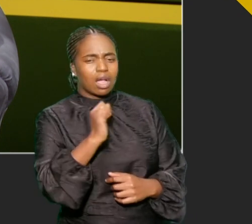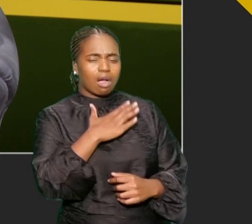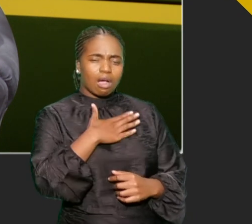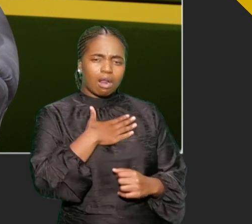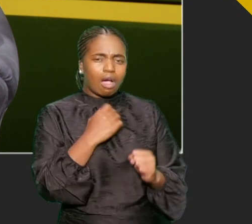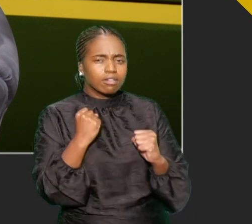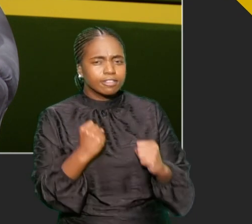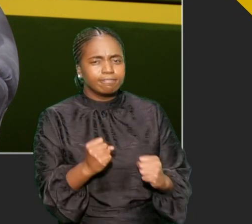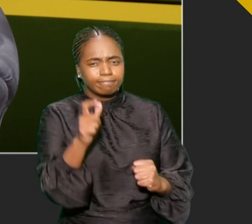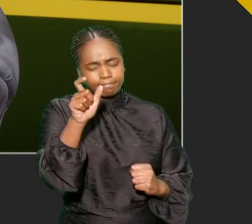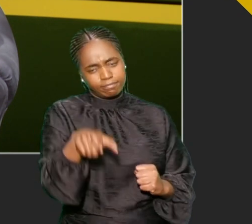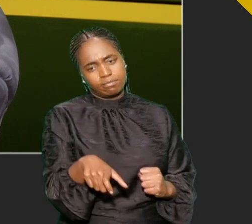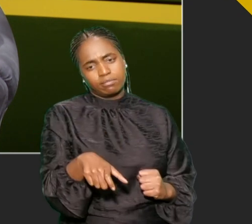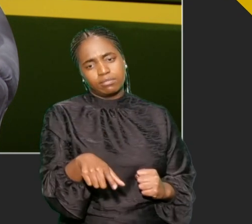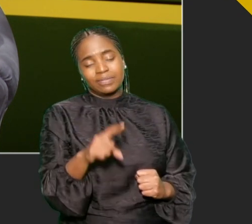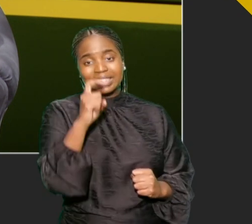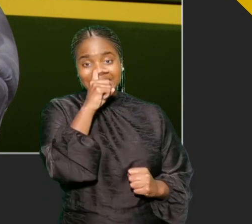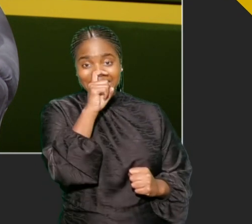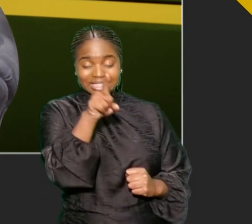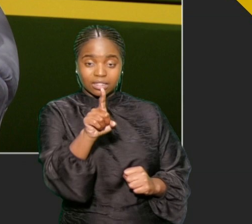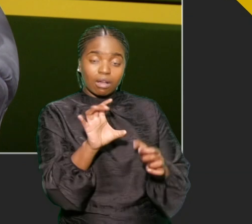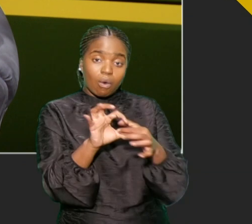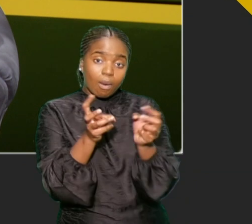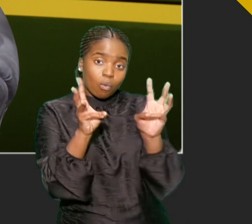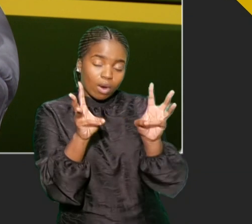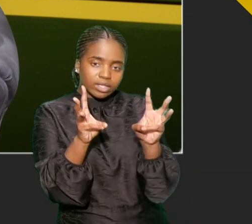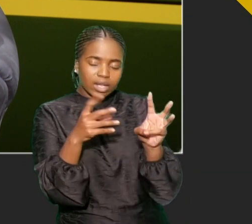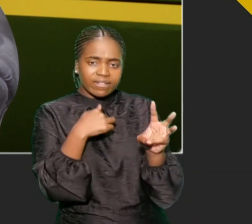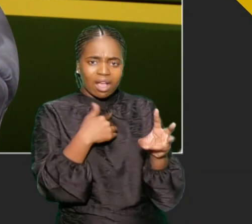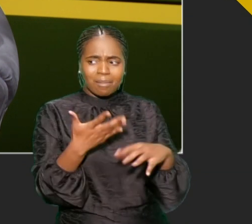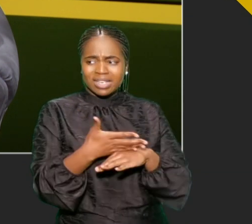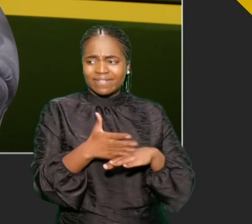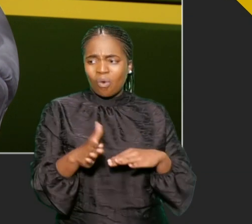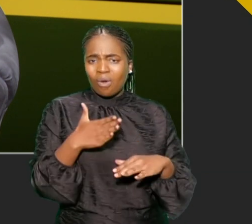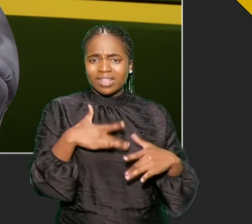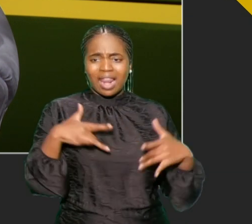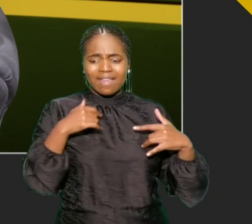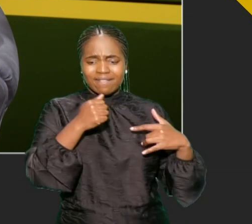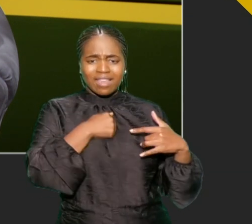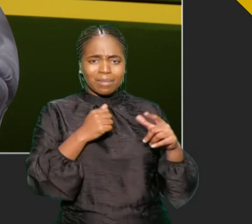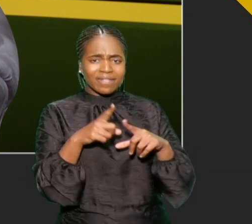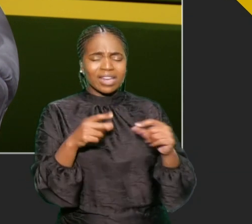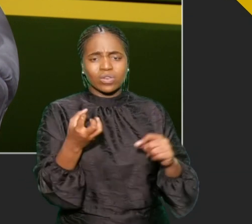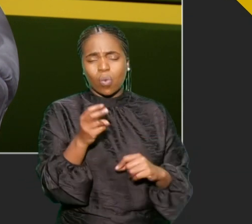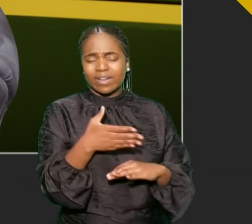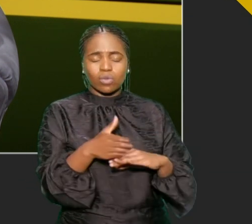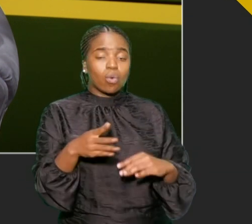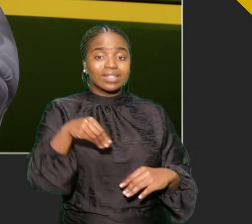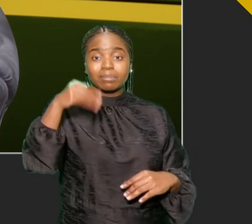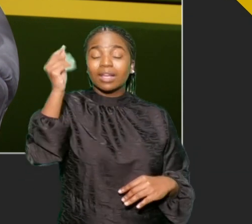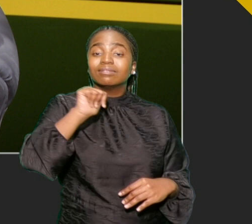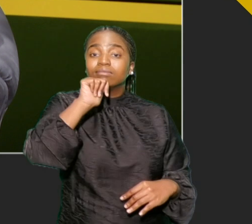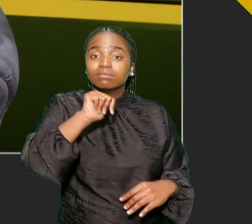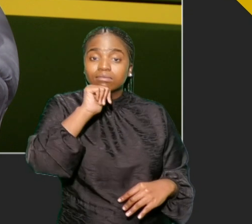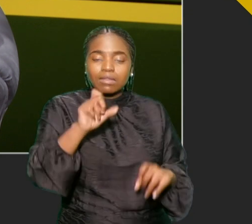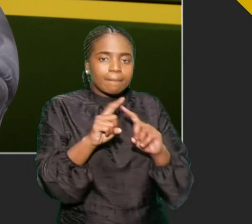sokwazi ukuthi uyibona impilo ngakhona. Kunosisi ohlele ekhaya naye who has gone through what you've gone through, shada semncane or mhlawumbe udivorcile noma semdala,